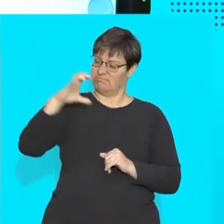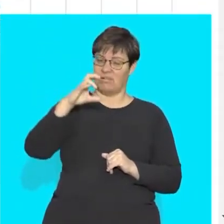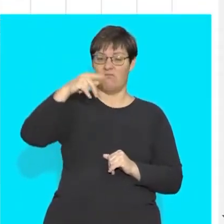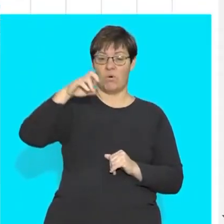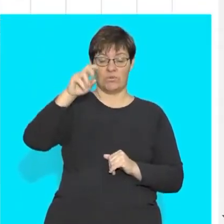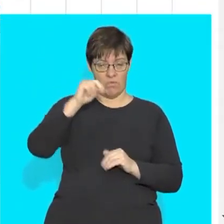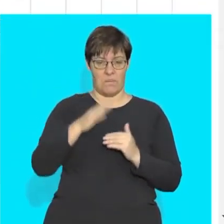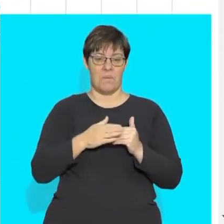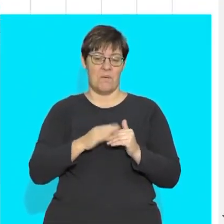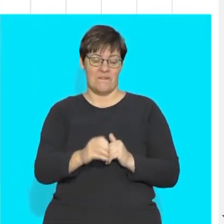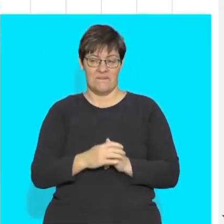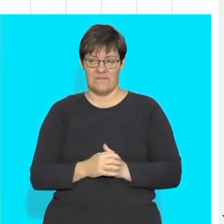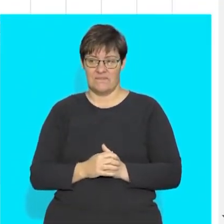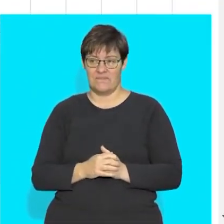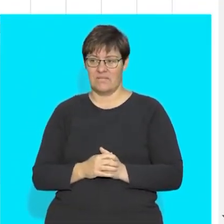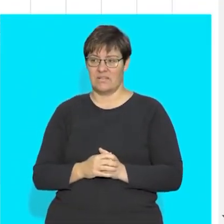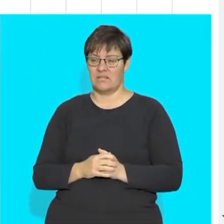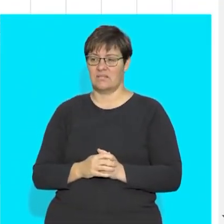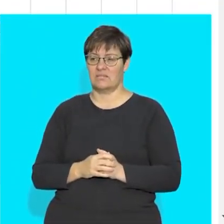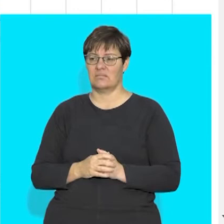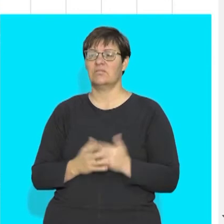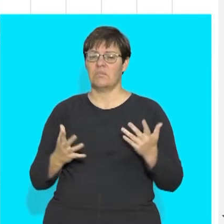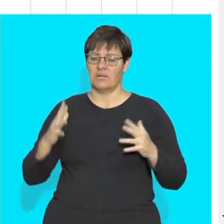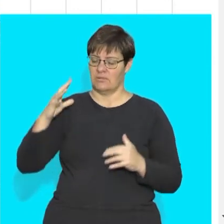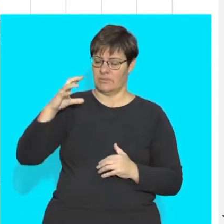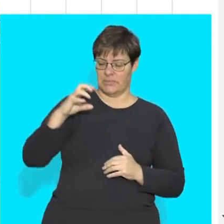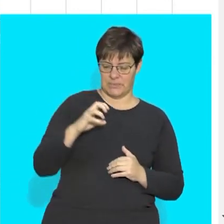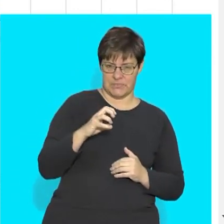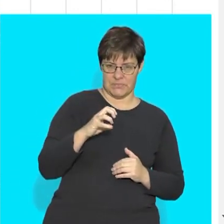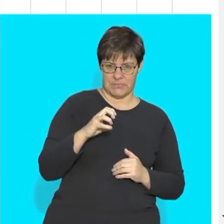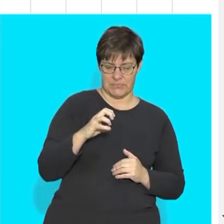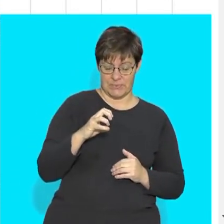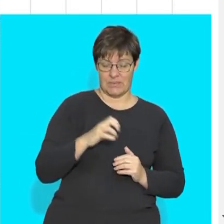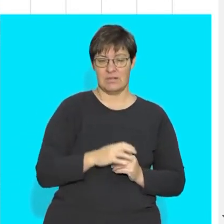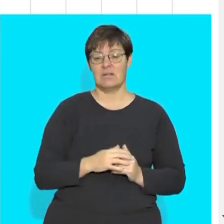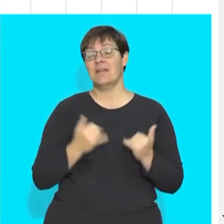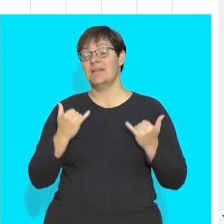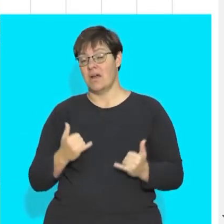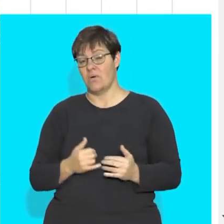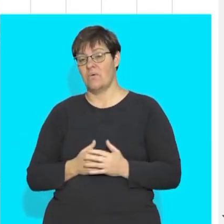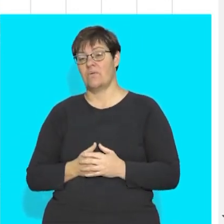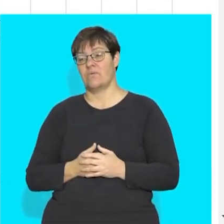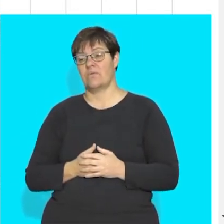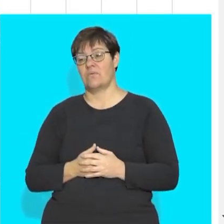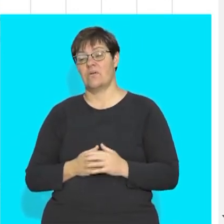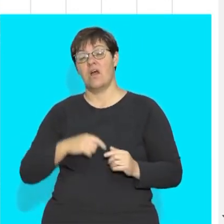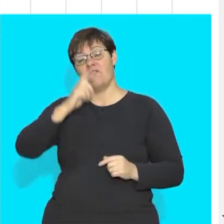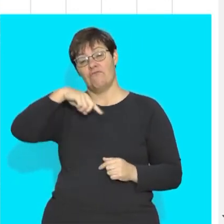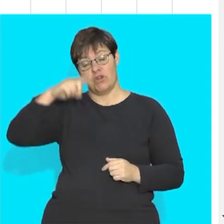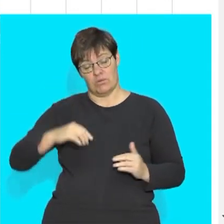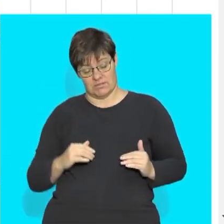photons. Let's make it back to being quite dim, and let's increase